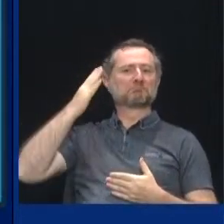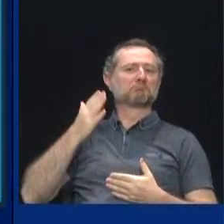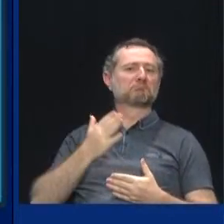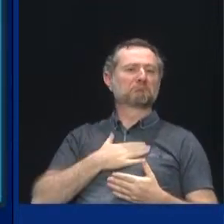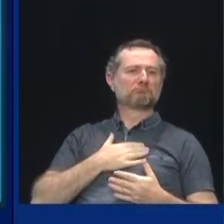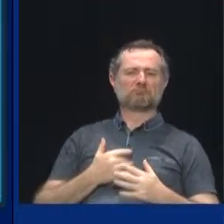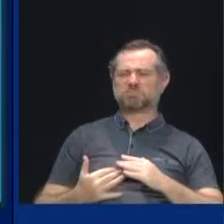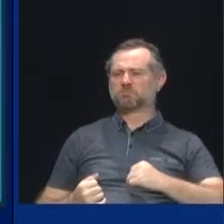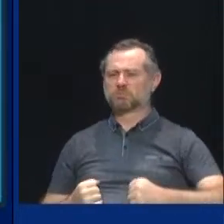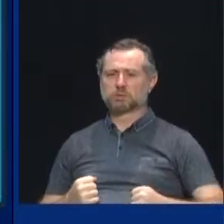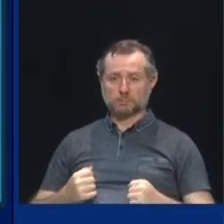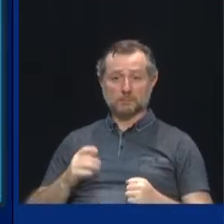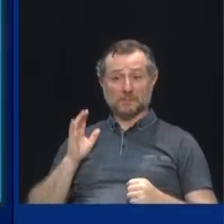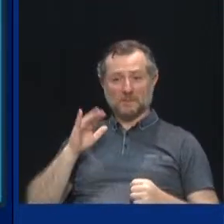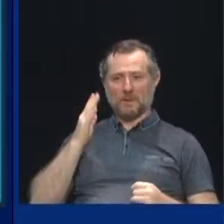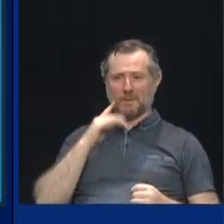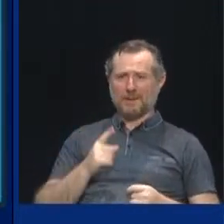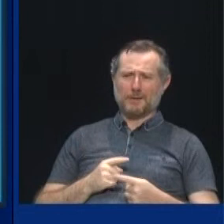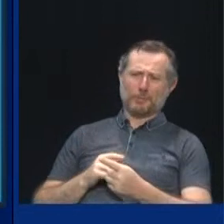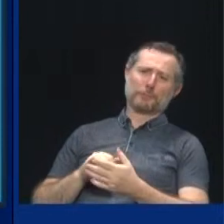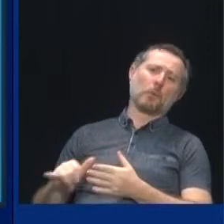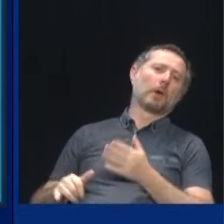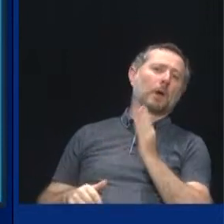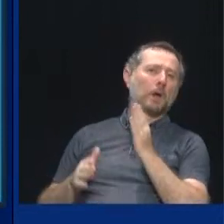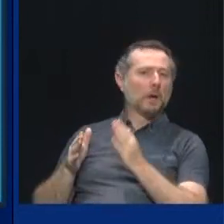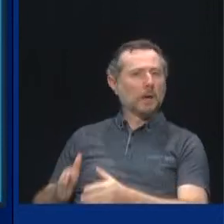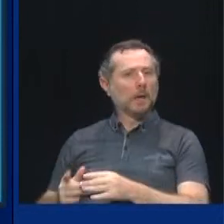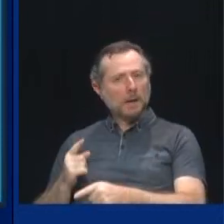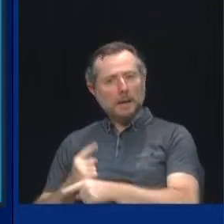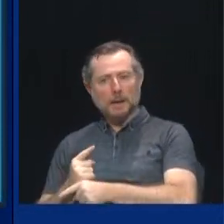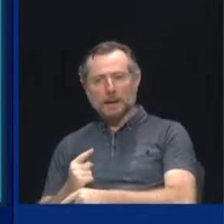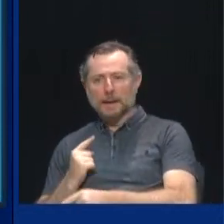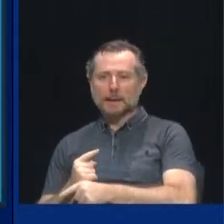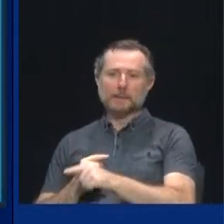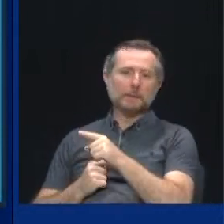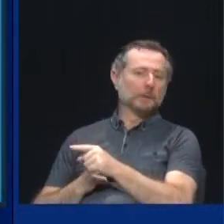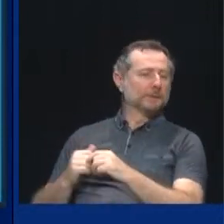they'd say, oh, you New Yorkers, you guys are tough.